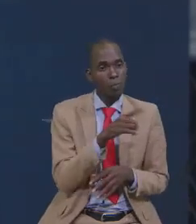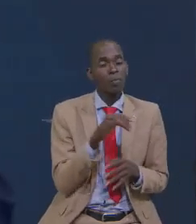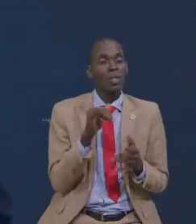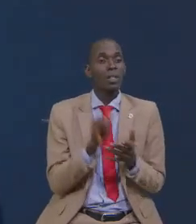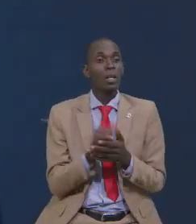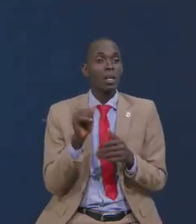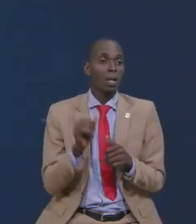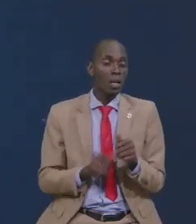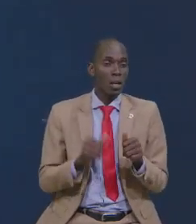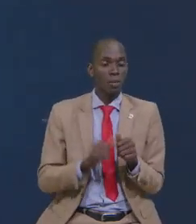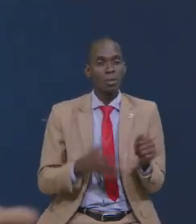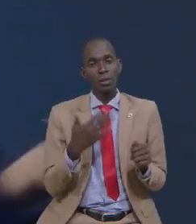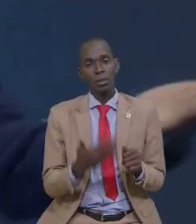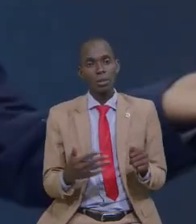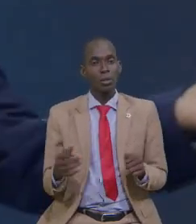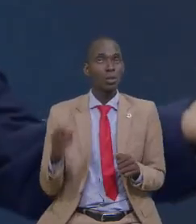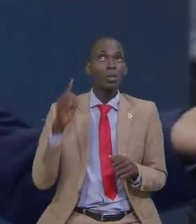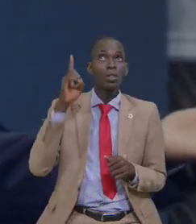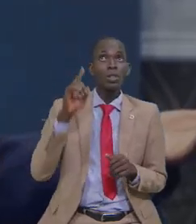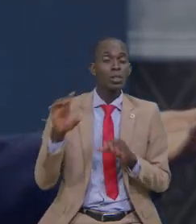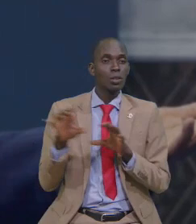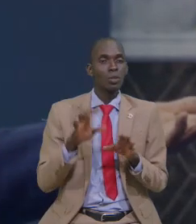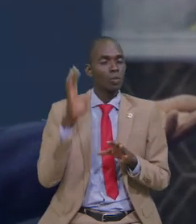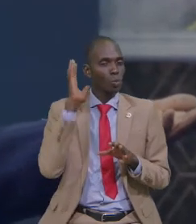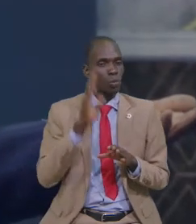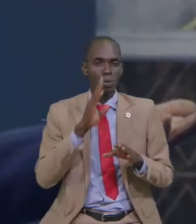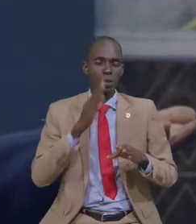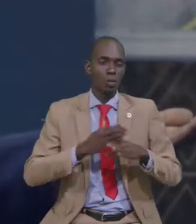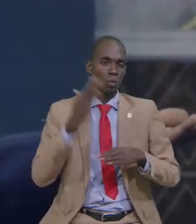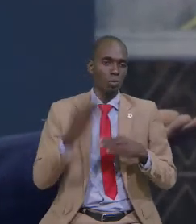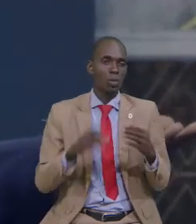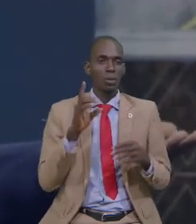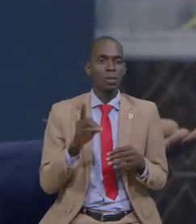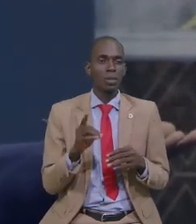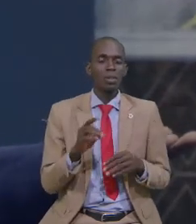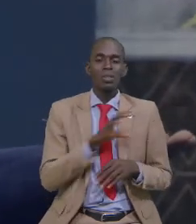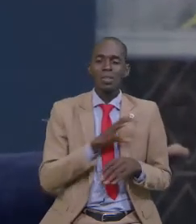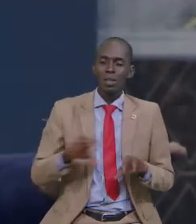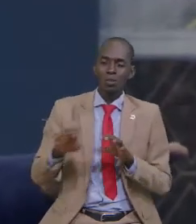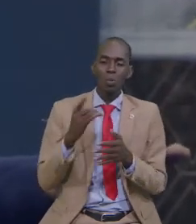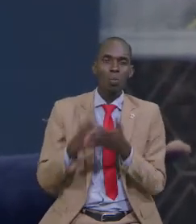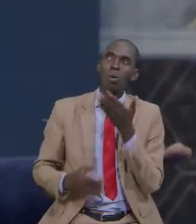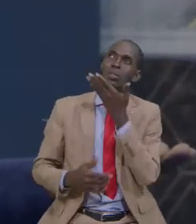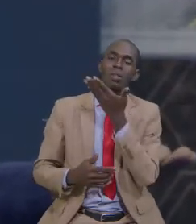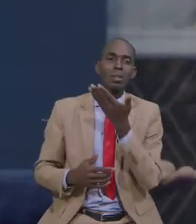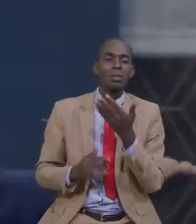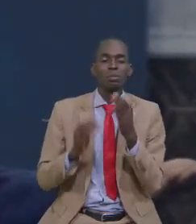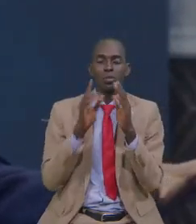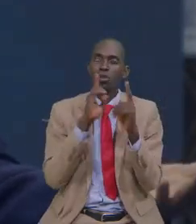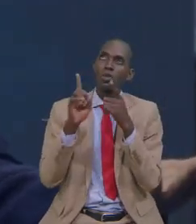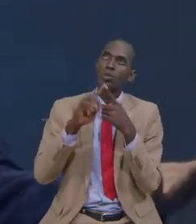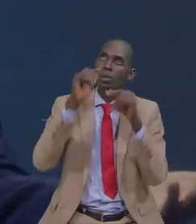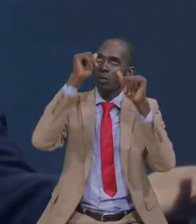to fulfillment. What's he doing there? He's talking to the Father. I have pronounced. The